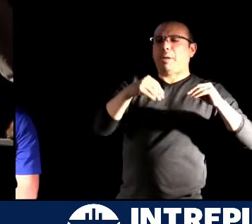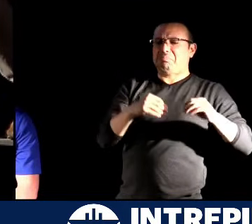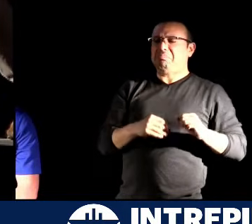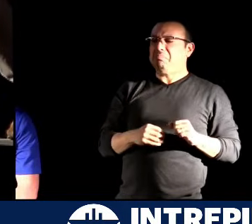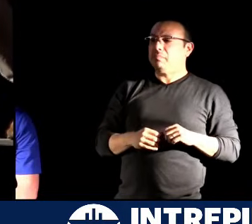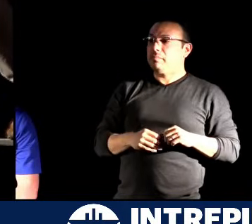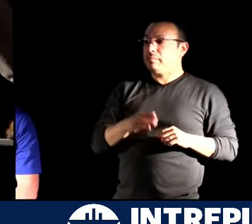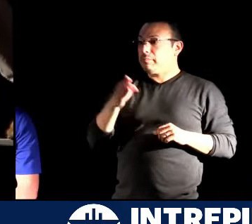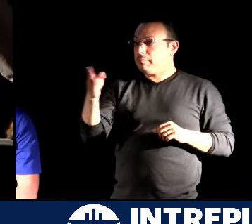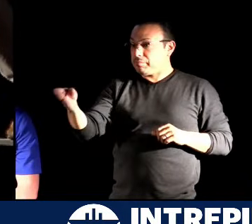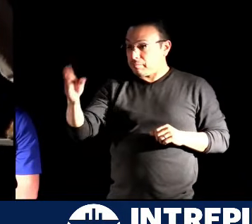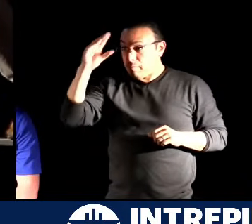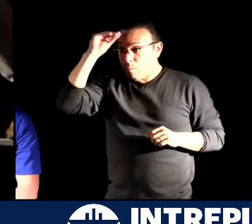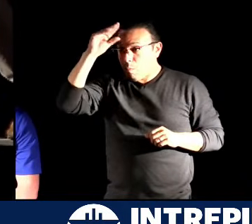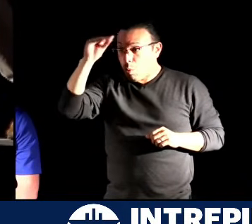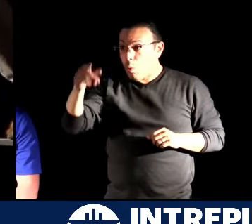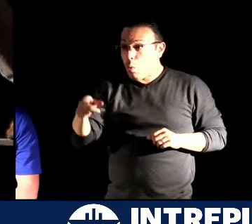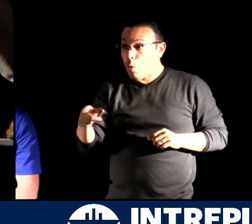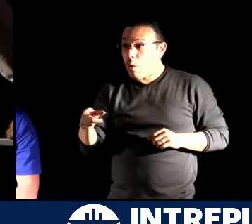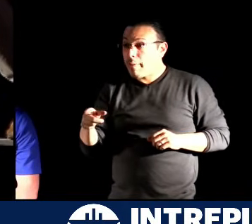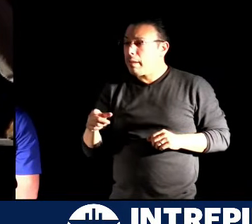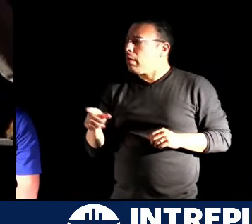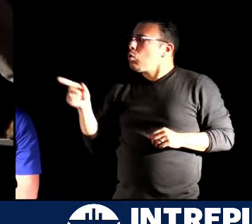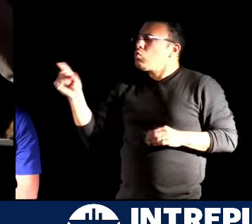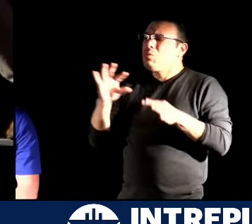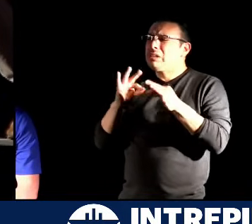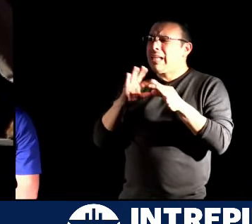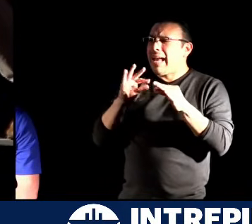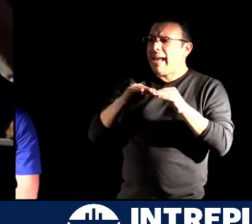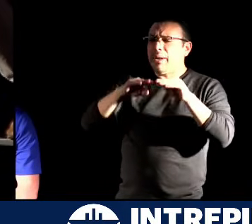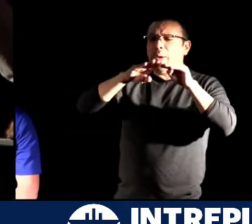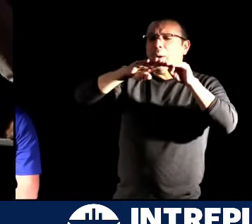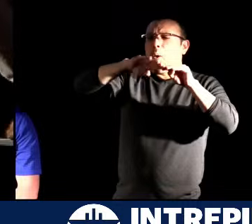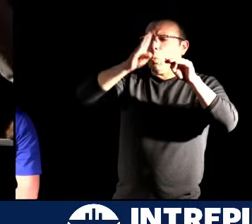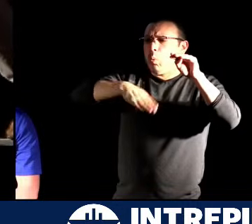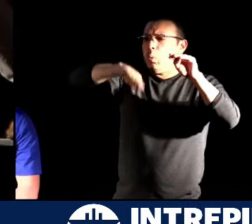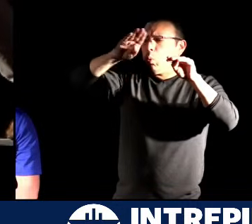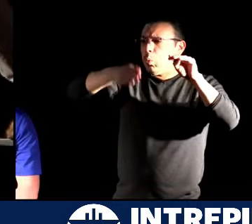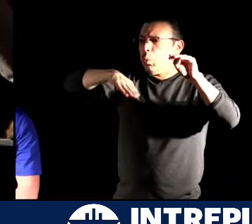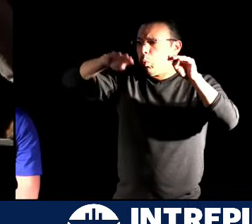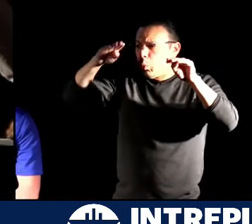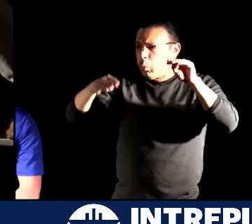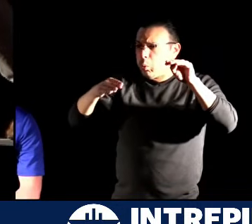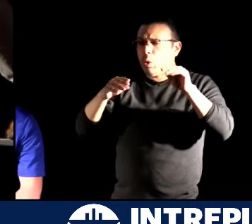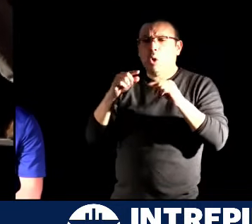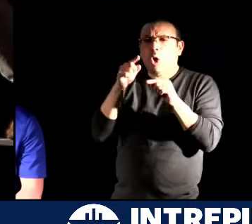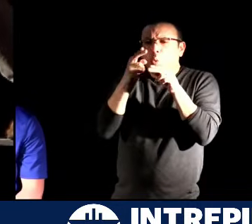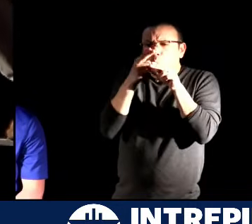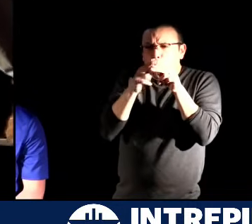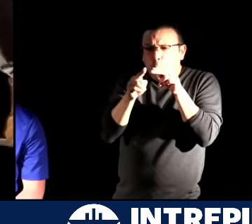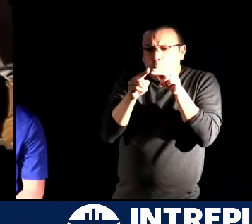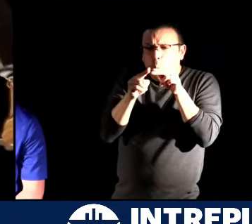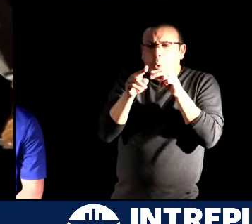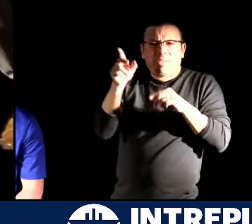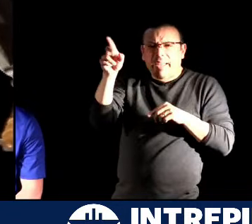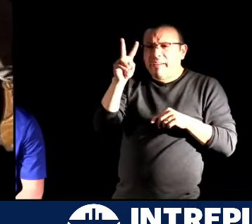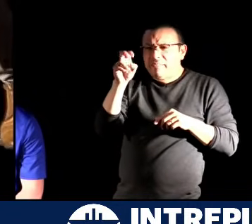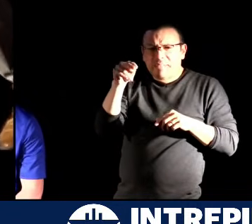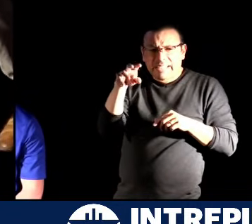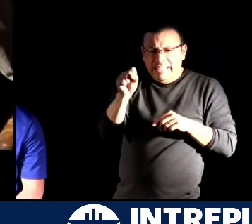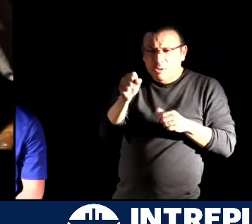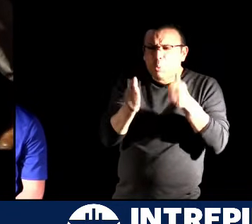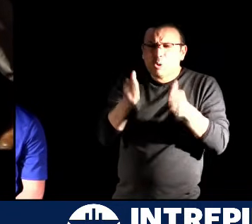the shortest wavelength of most interest for Venus? All of them are very